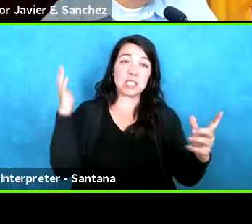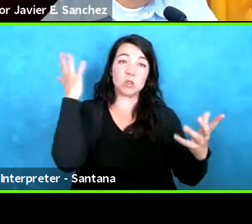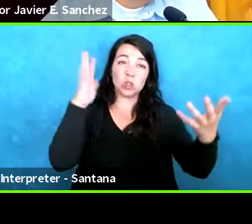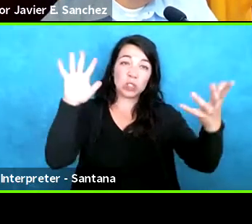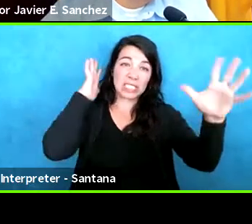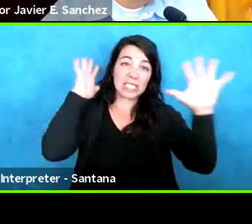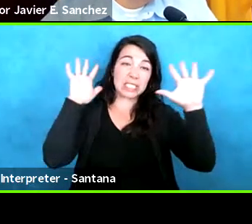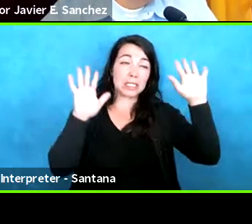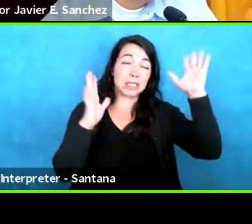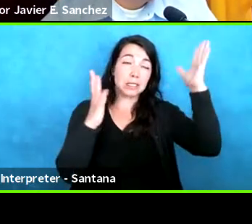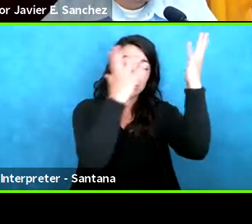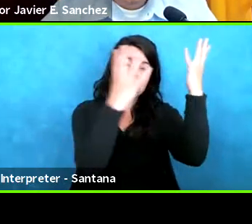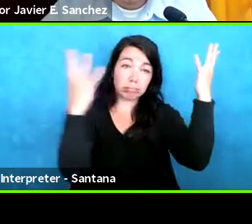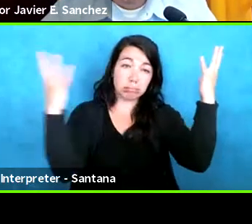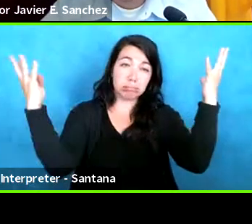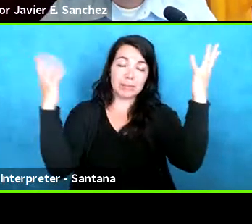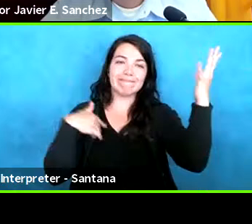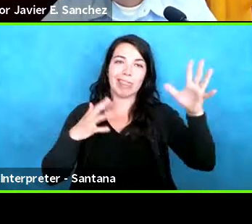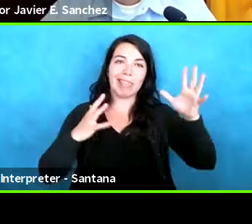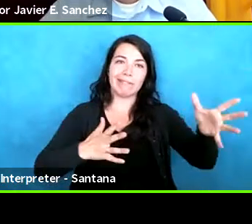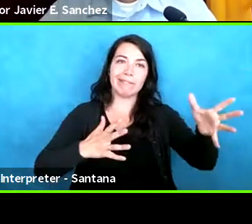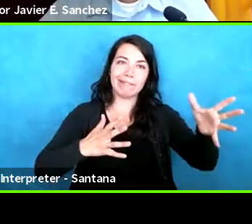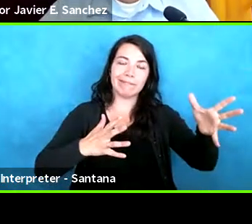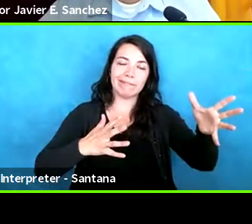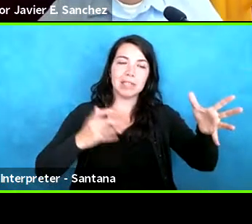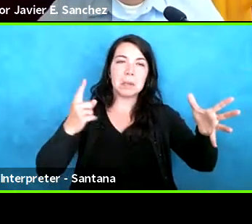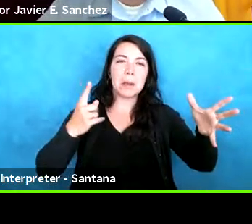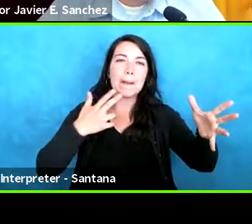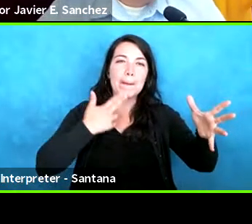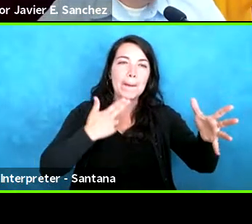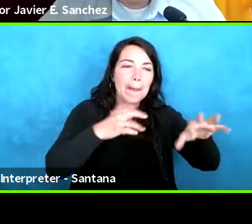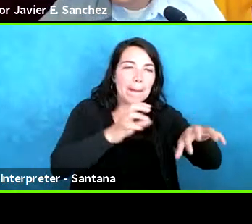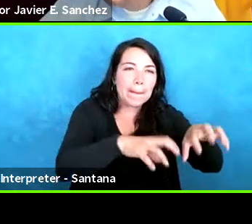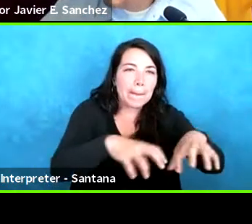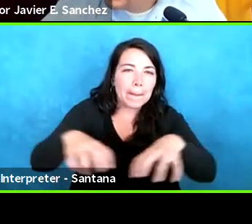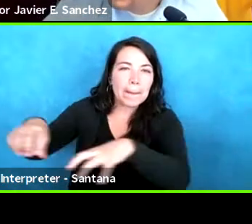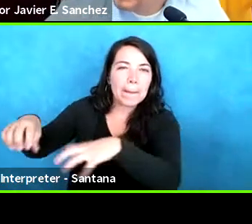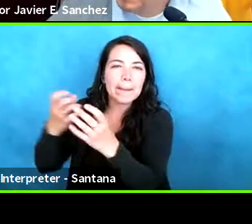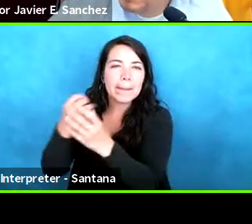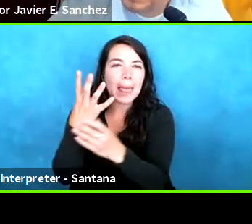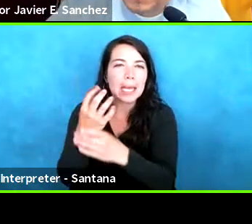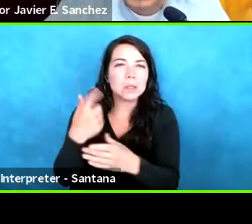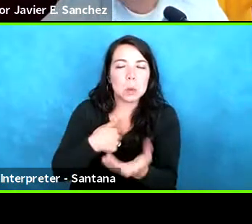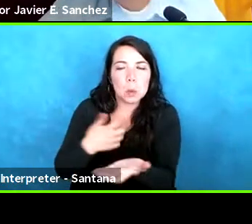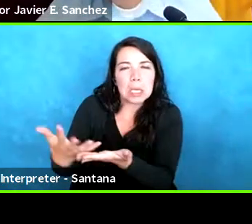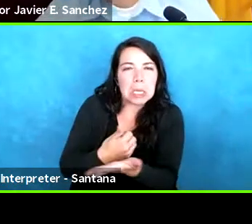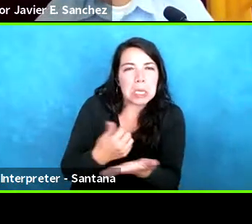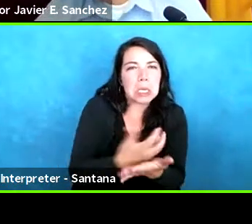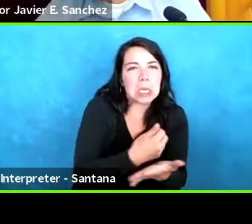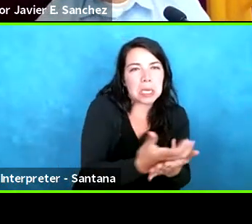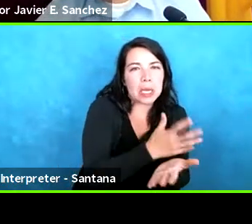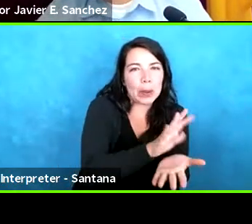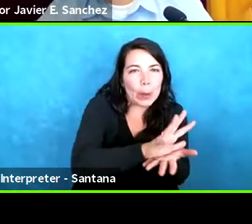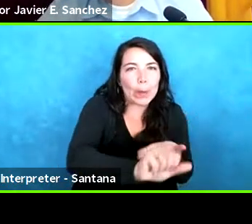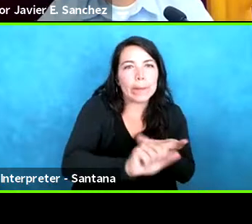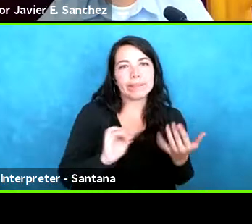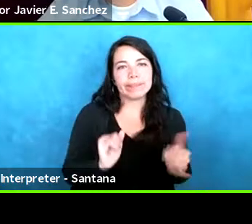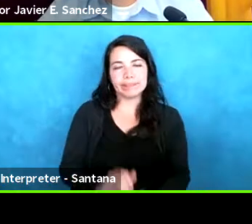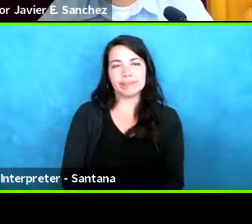lot of the small brush that was located along the fence lines in that area. For follow-up. What about